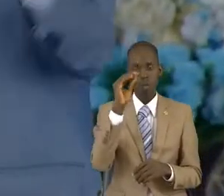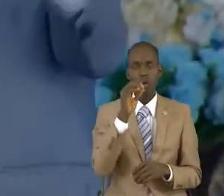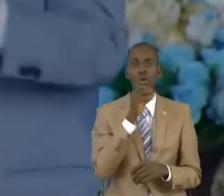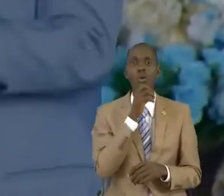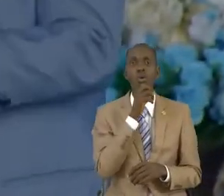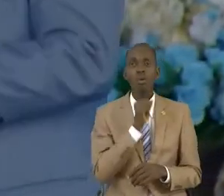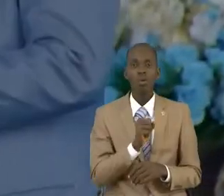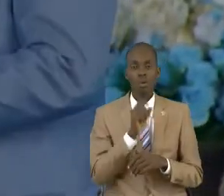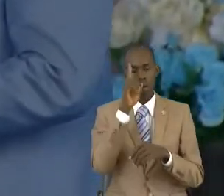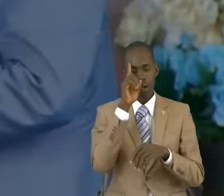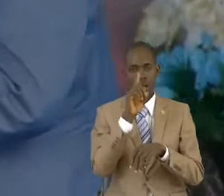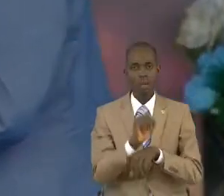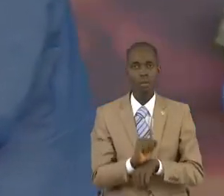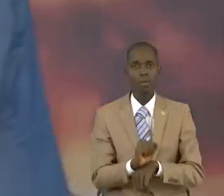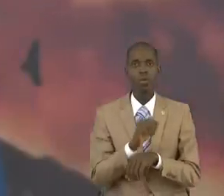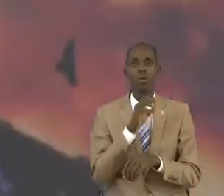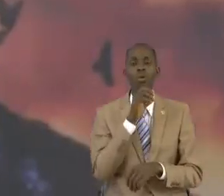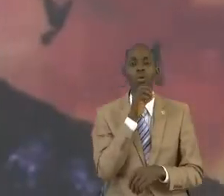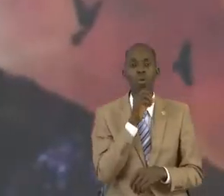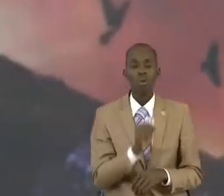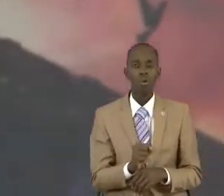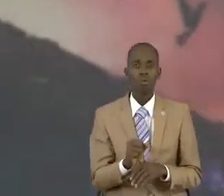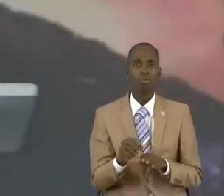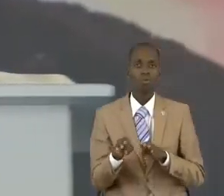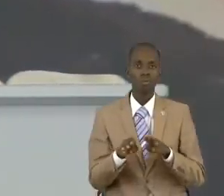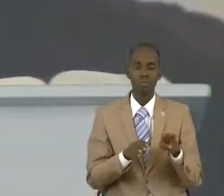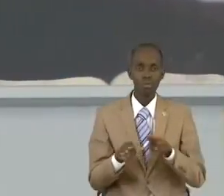the old disposition, the